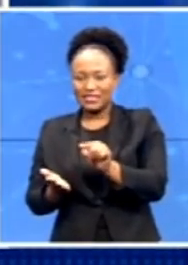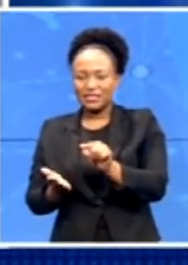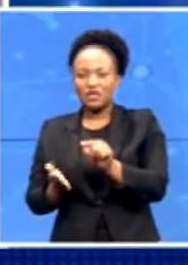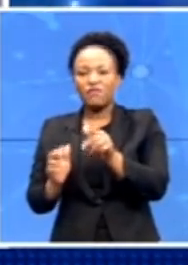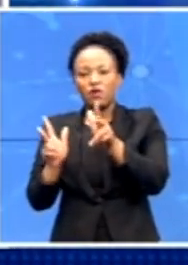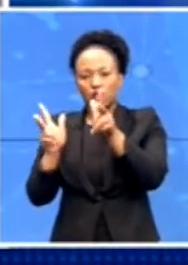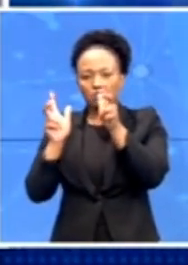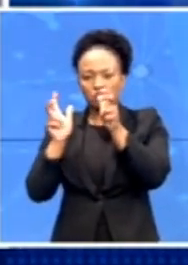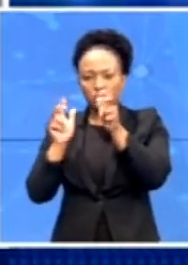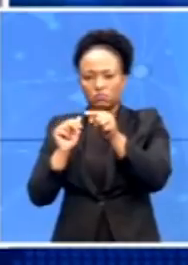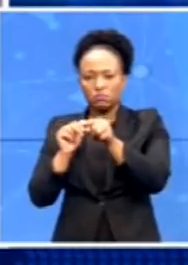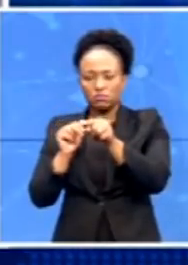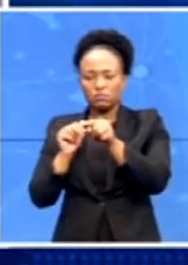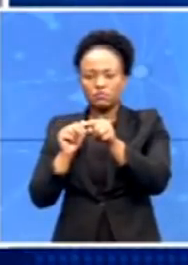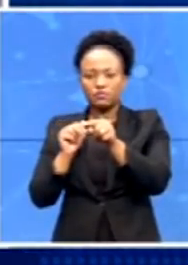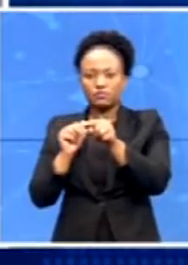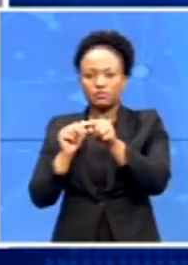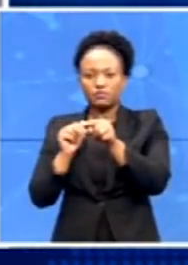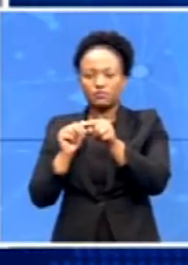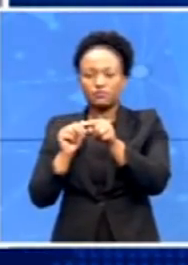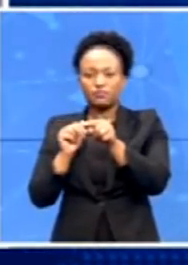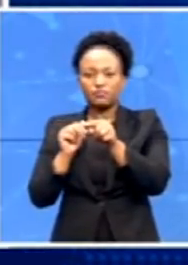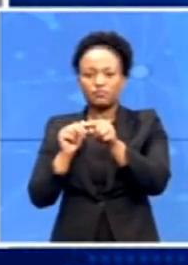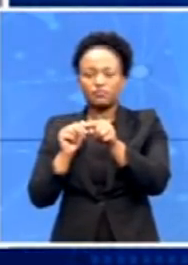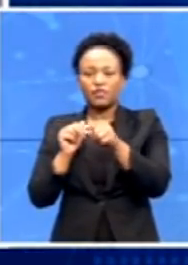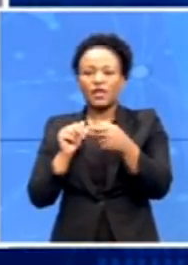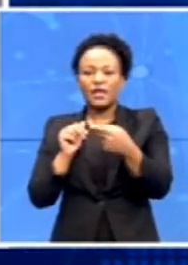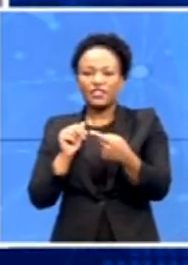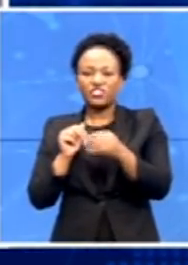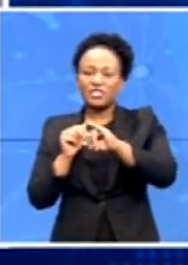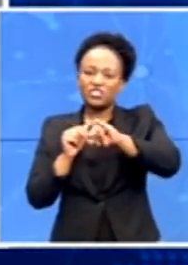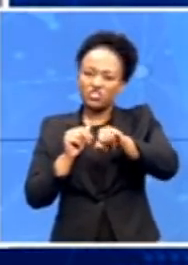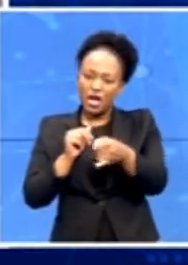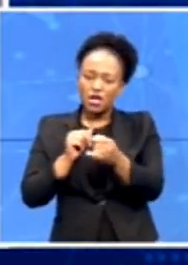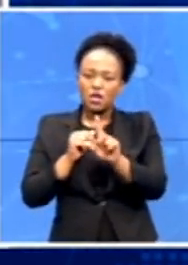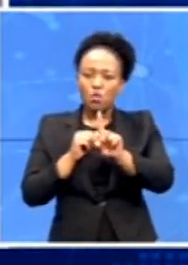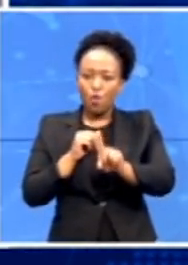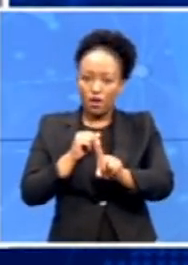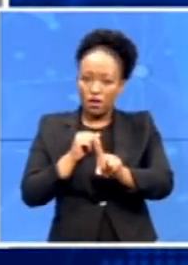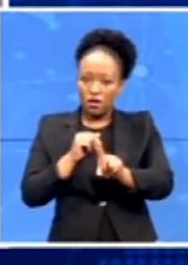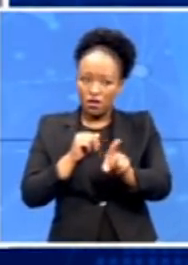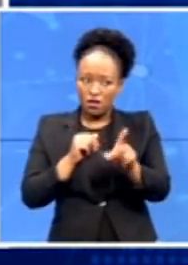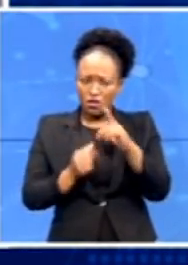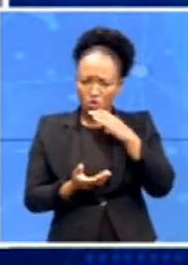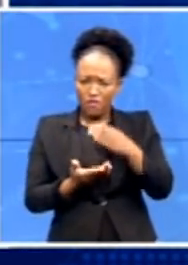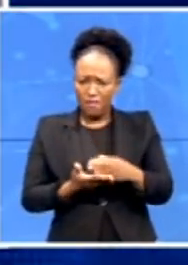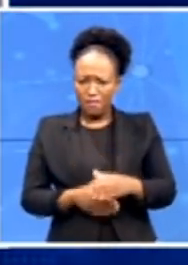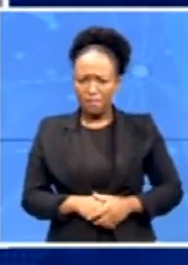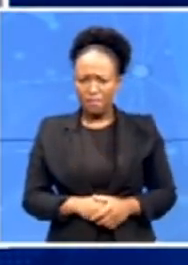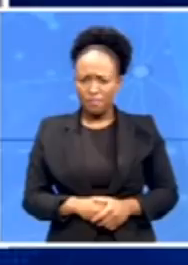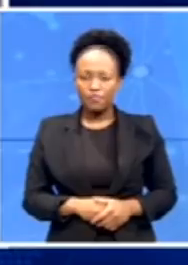as annexure HJ1. Do you confirm that, Ms. Jacobus? Yes, Council.